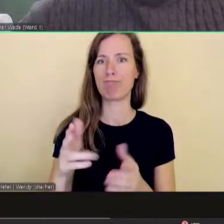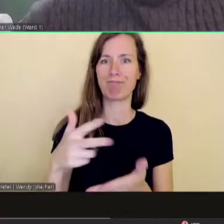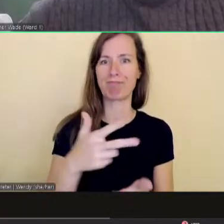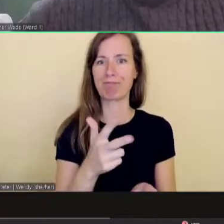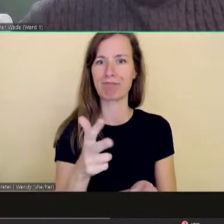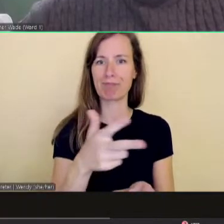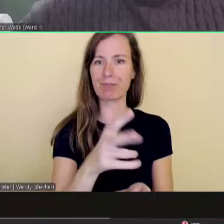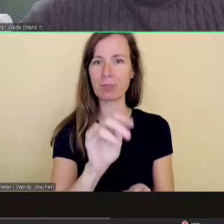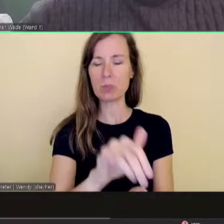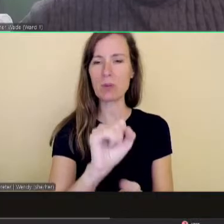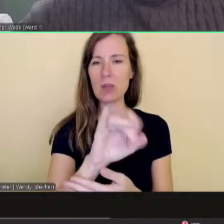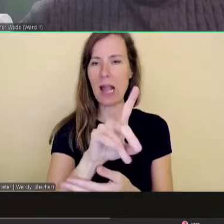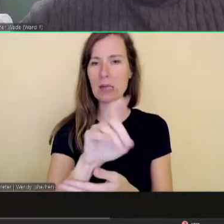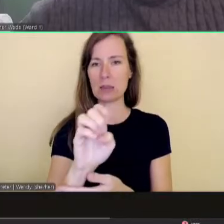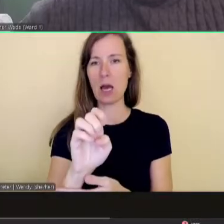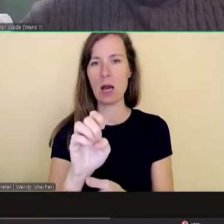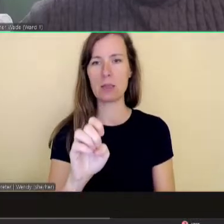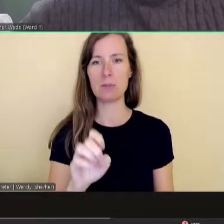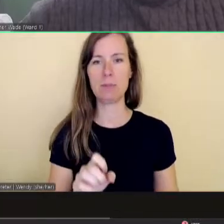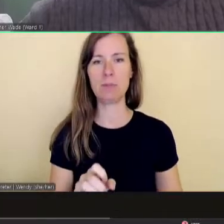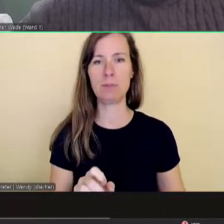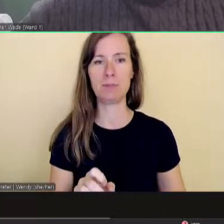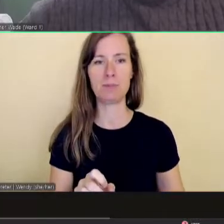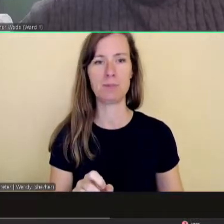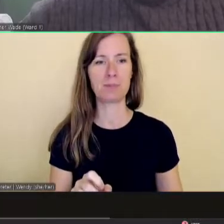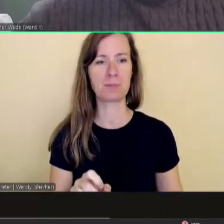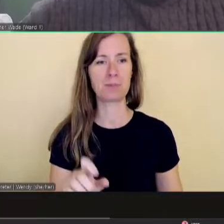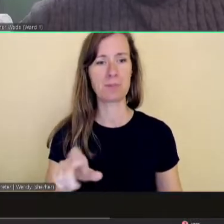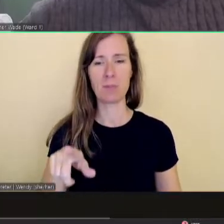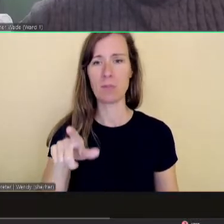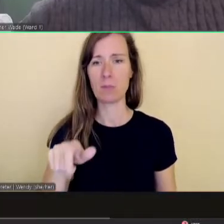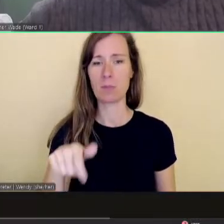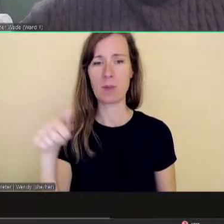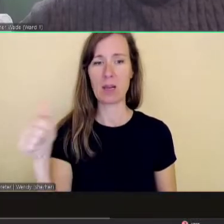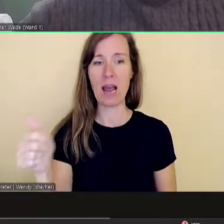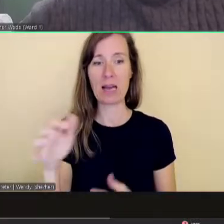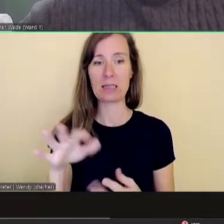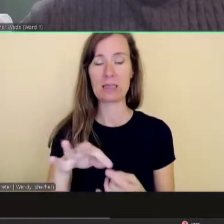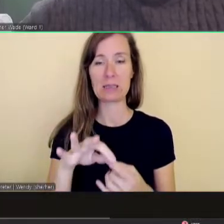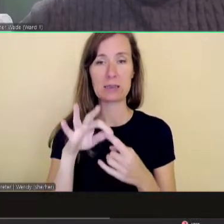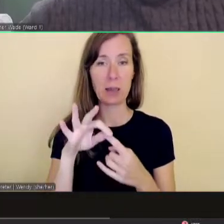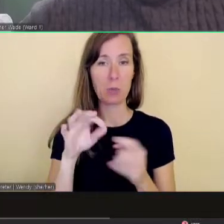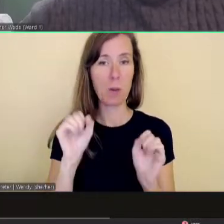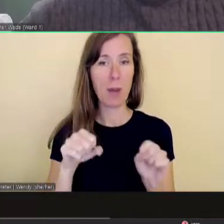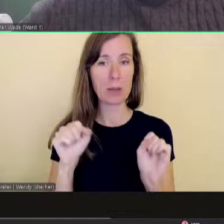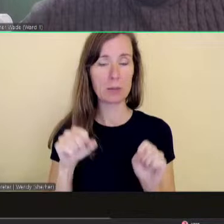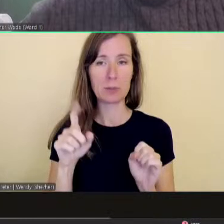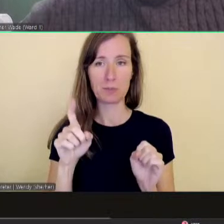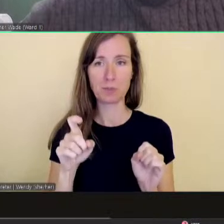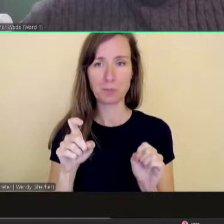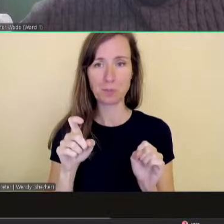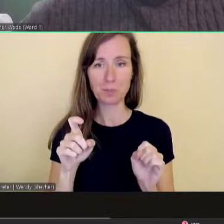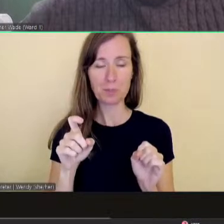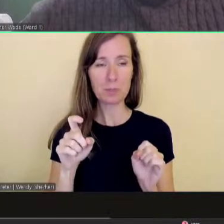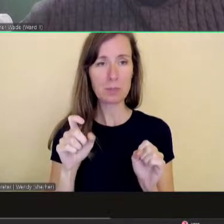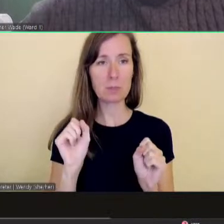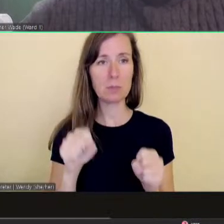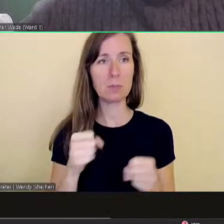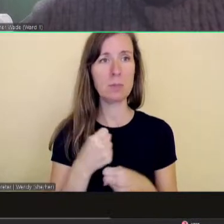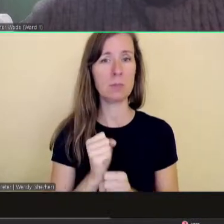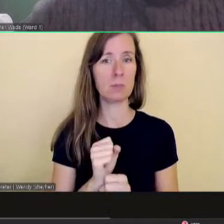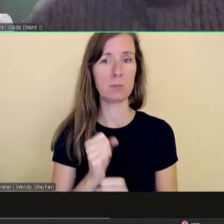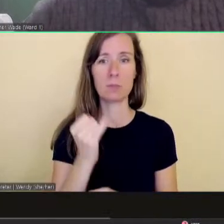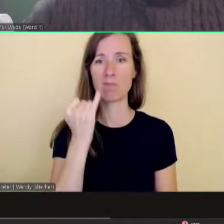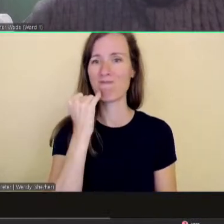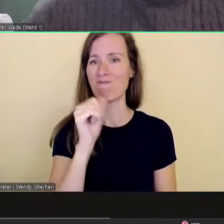that standpoint. Are there any possibilities of any exceptions that can be made? And if not, I